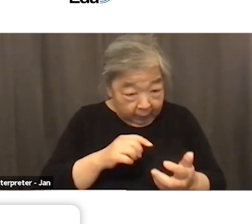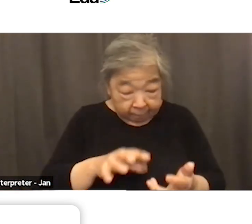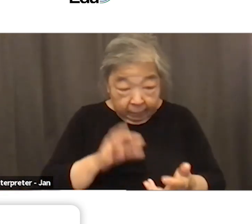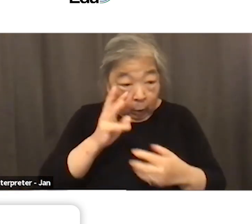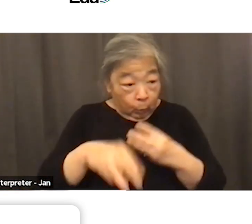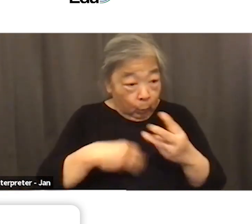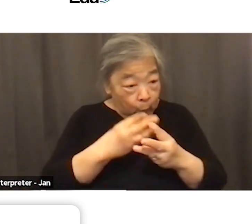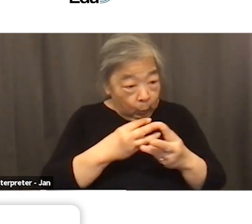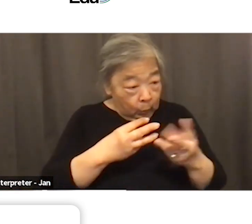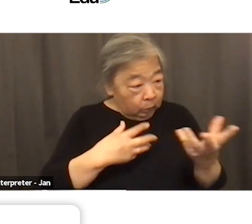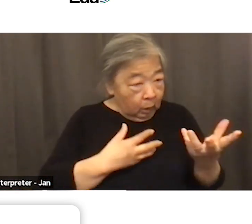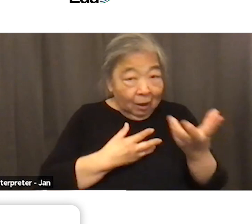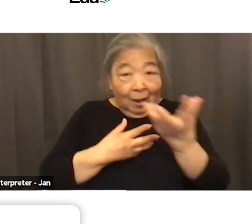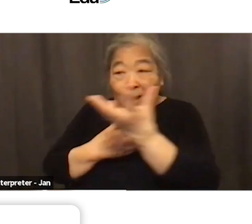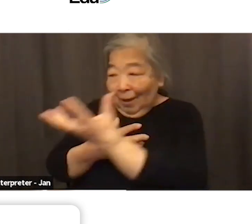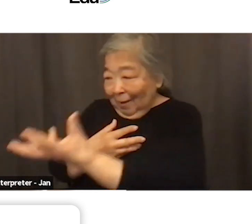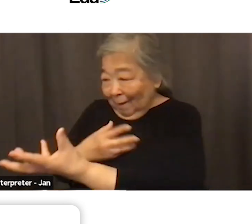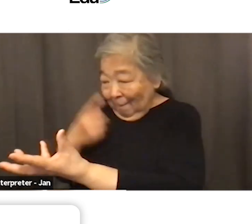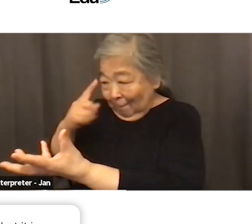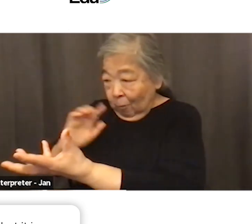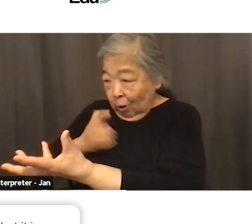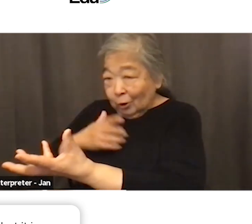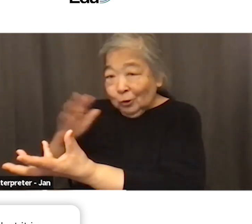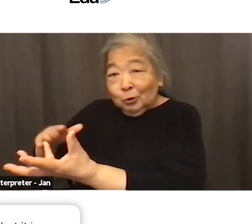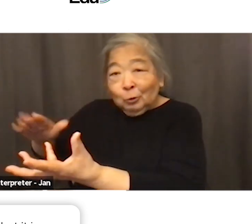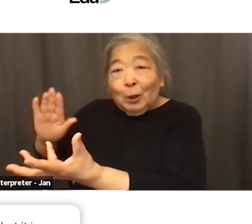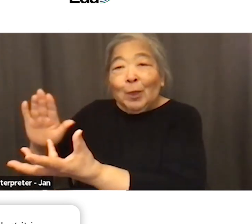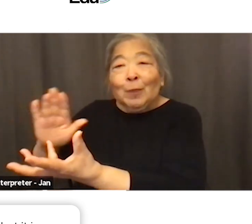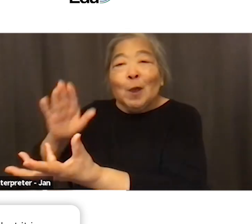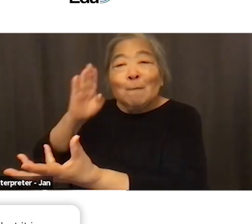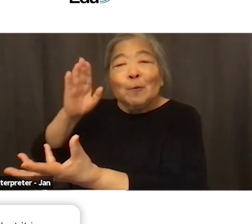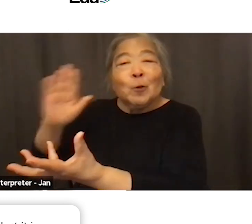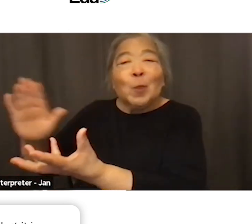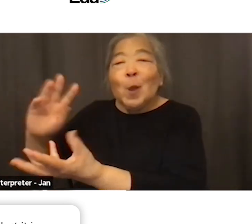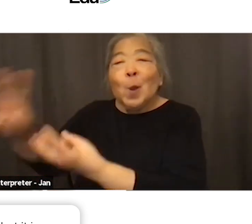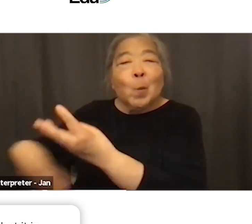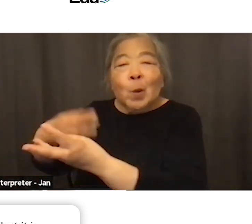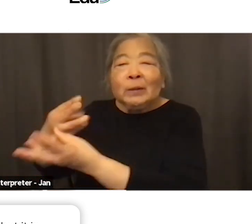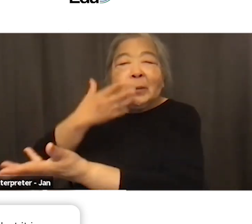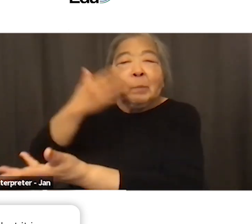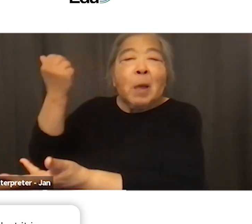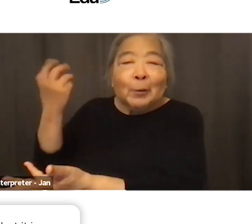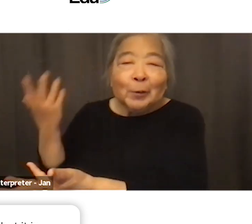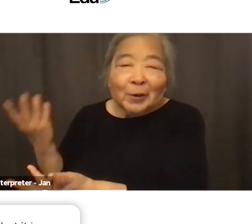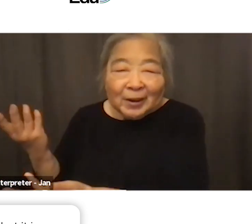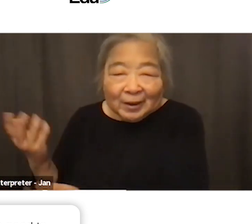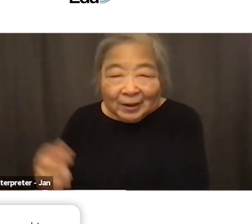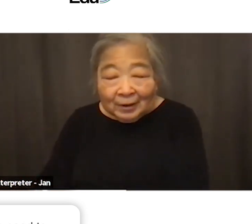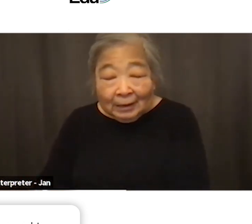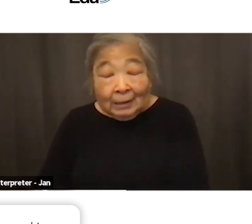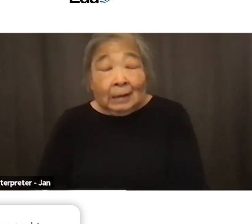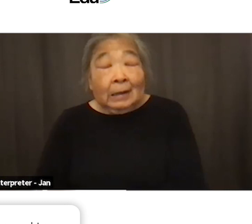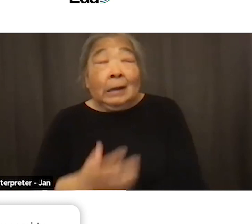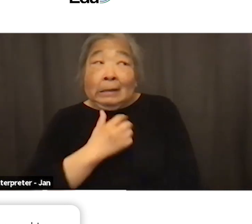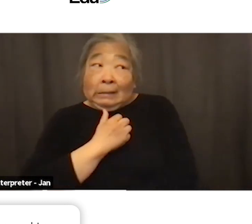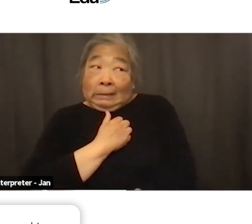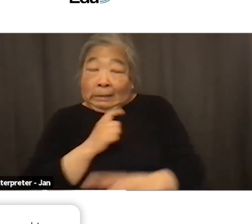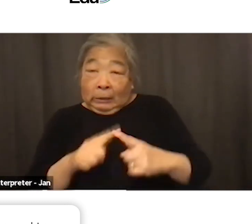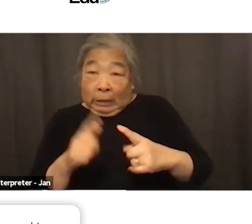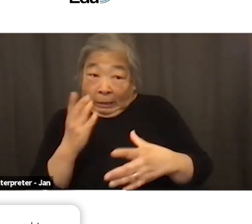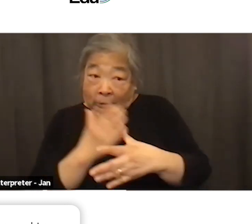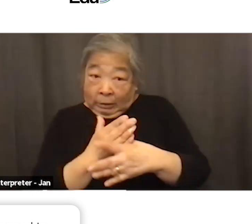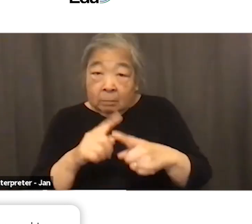I feel like I don't want to interrupt the flow no, that you're having, but it is 1:30 p.m. EST here,